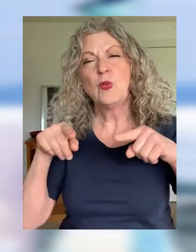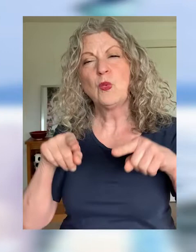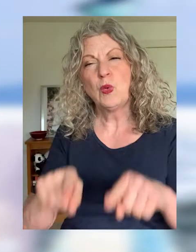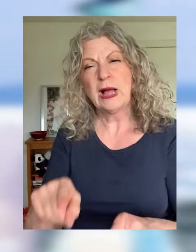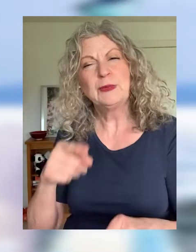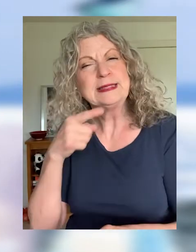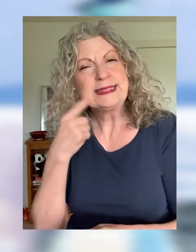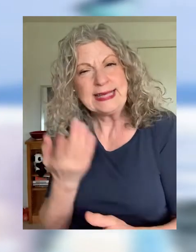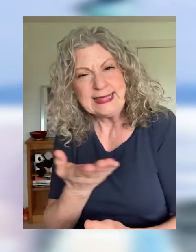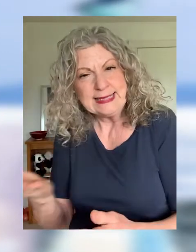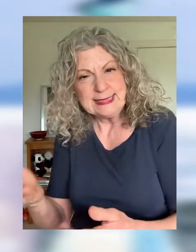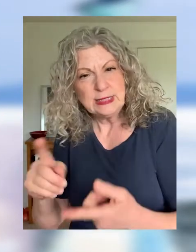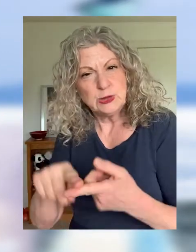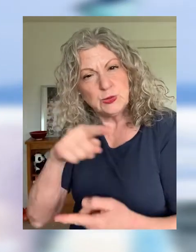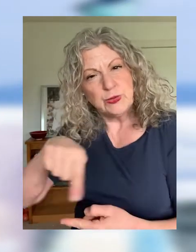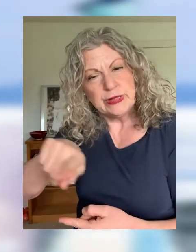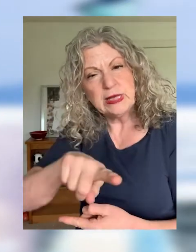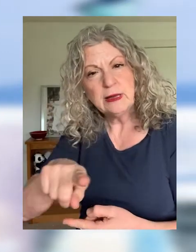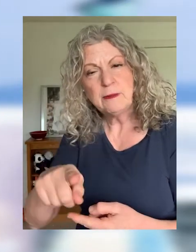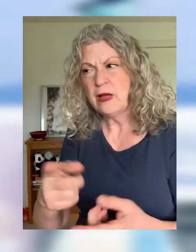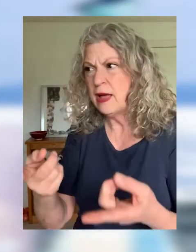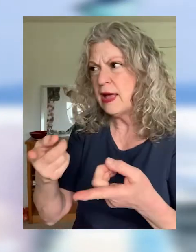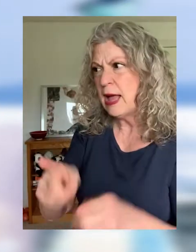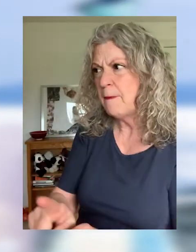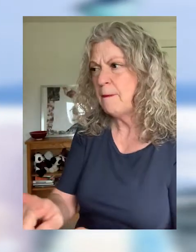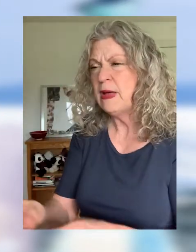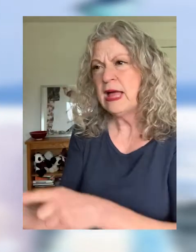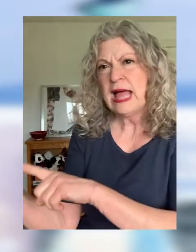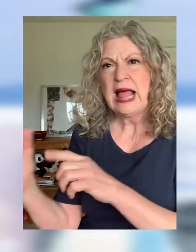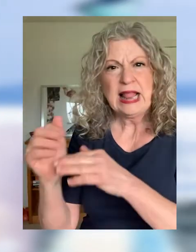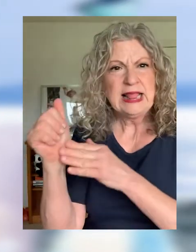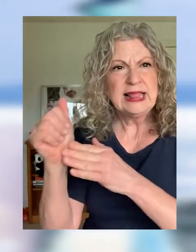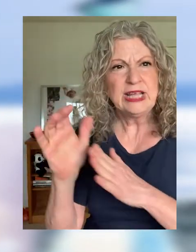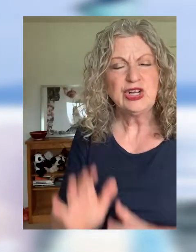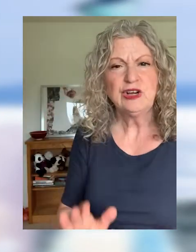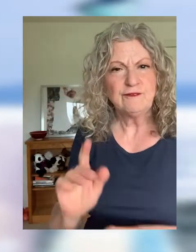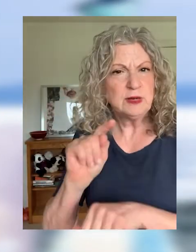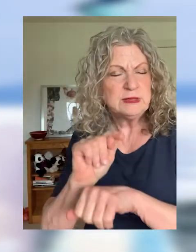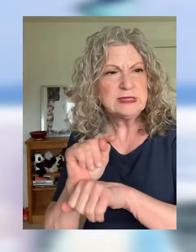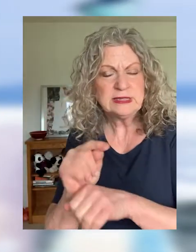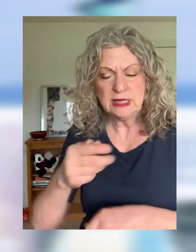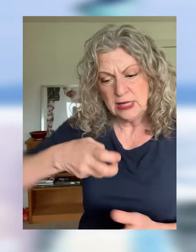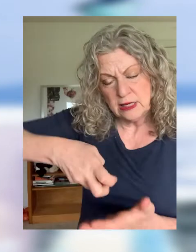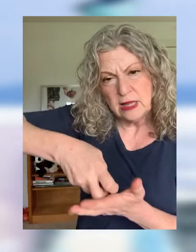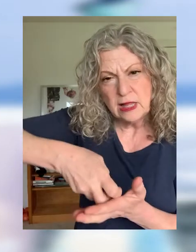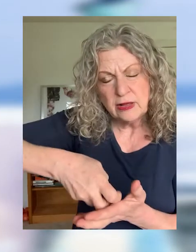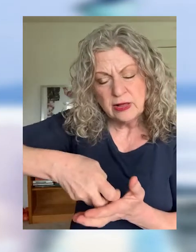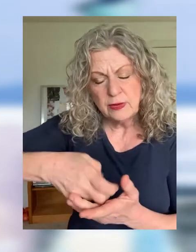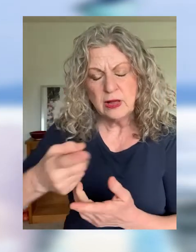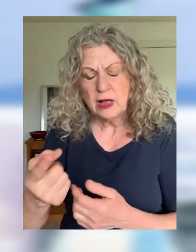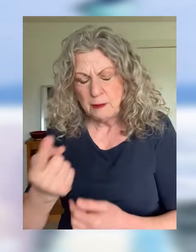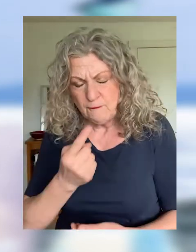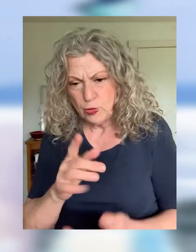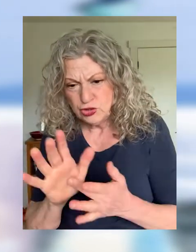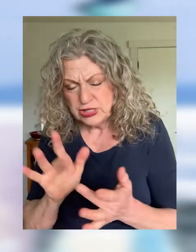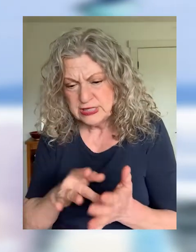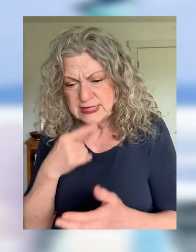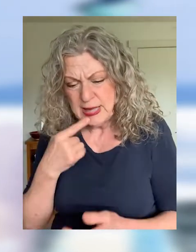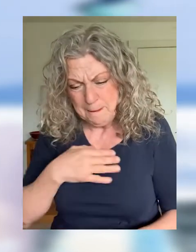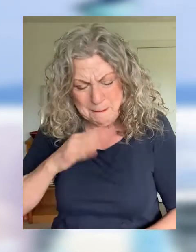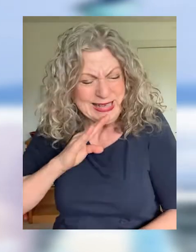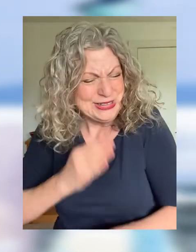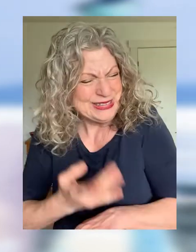While he was saying these things to them, suddenly a leader of the synagogue came in and knelt before him, saying, "My daughter has just